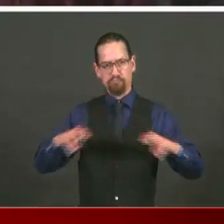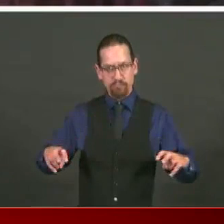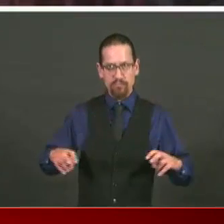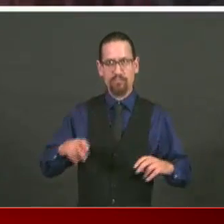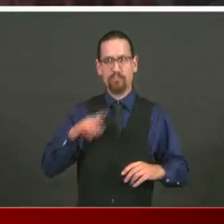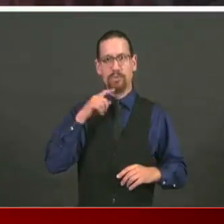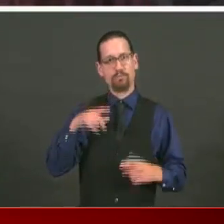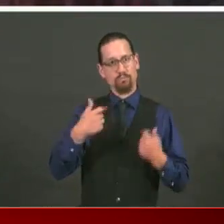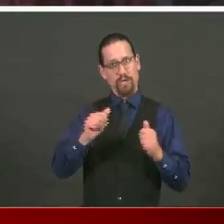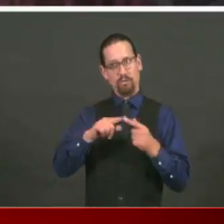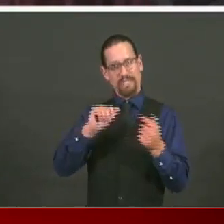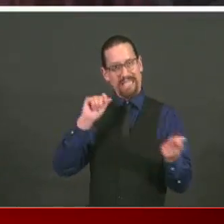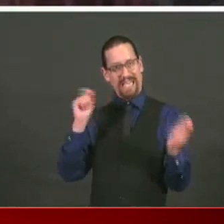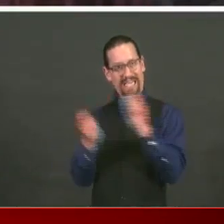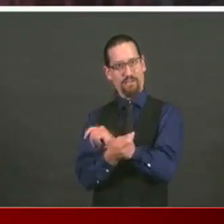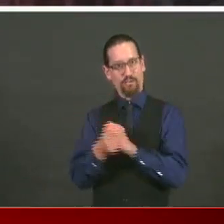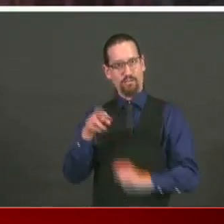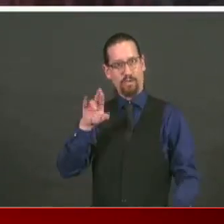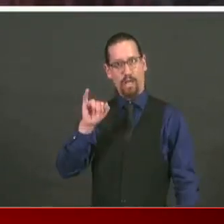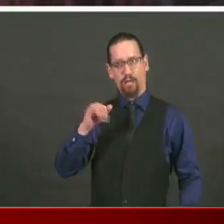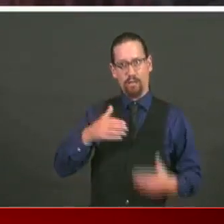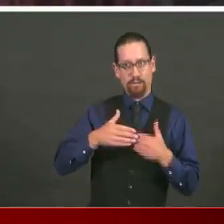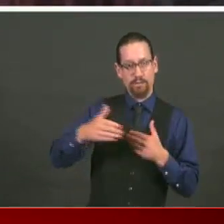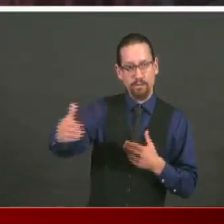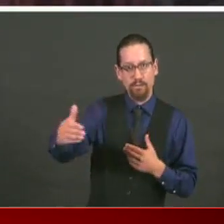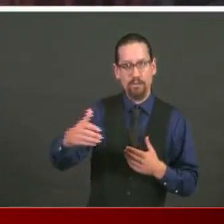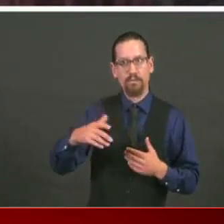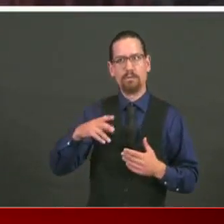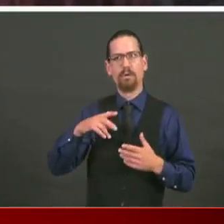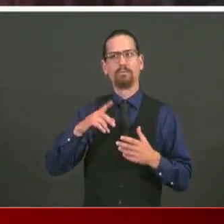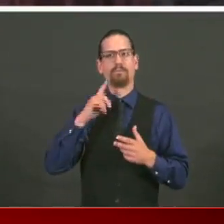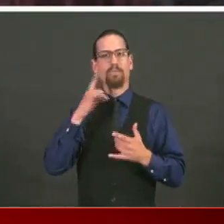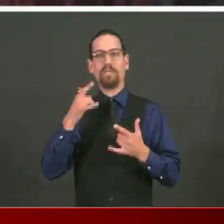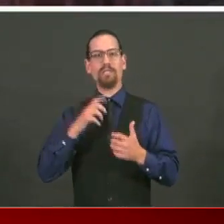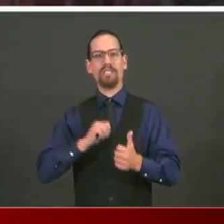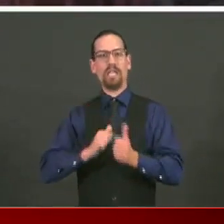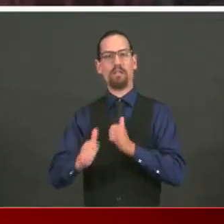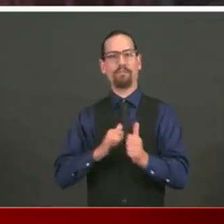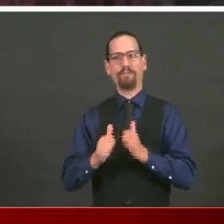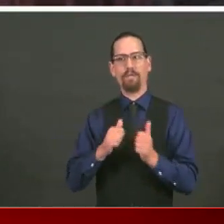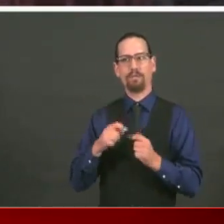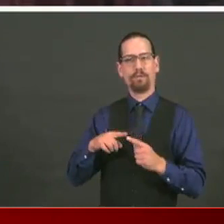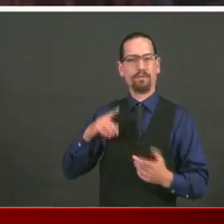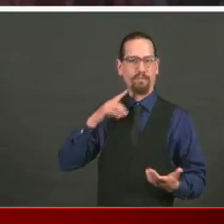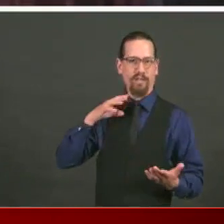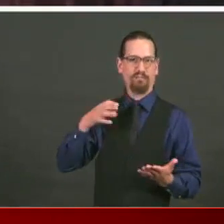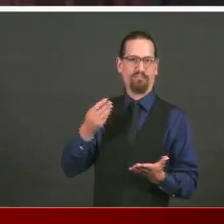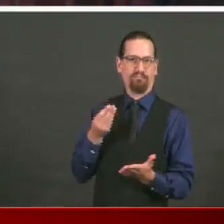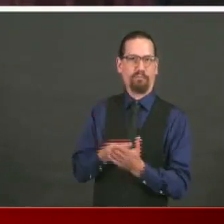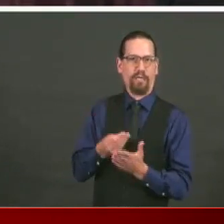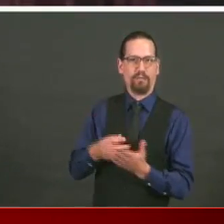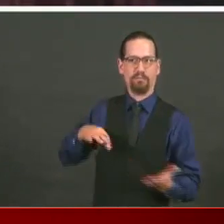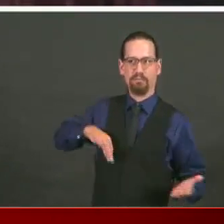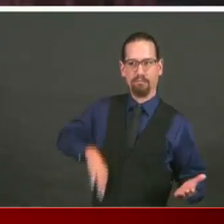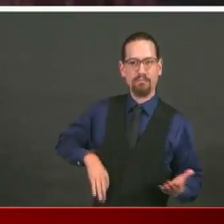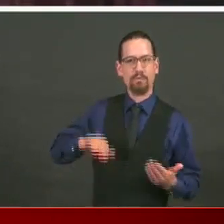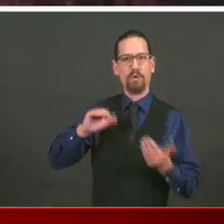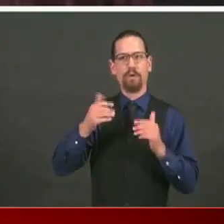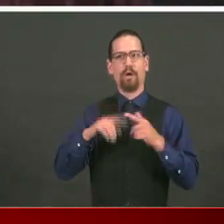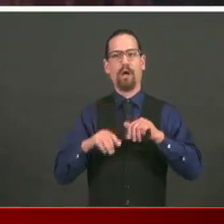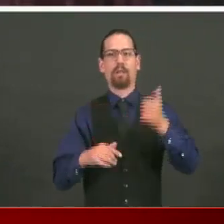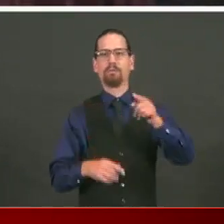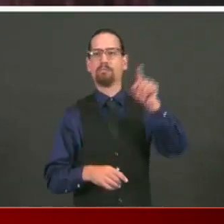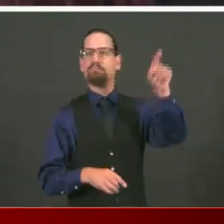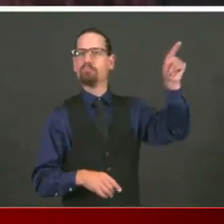forward in terms of competitive advantage relative to other places. In other words, you want Rhode Island to be a